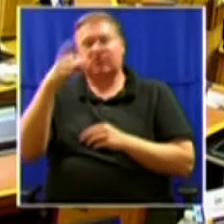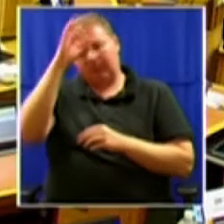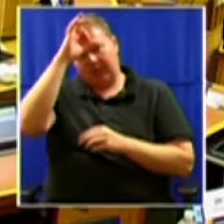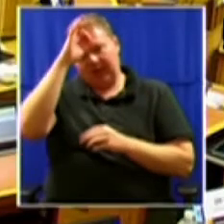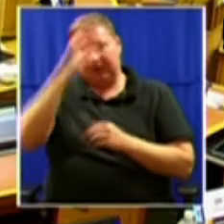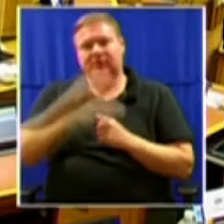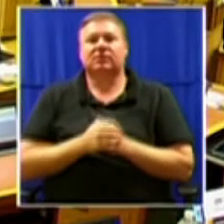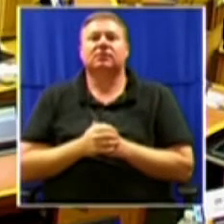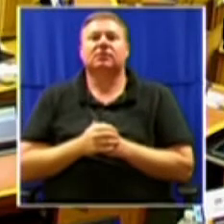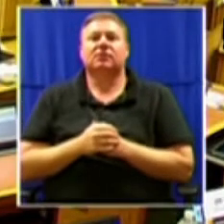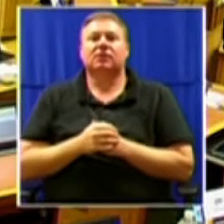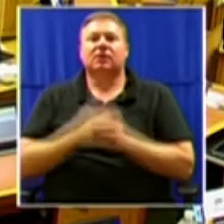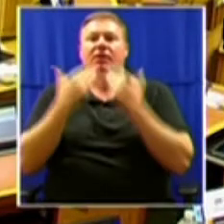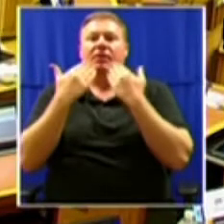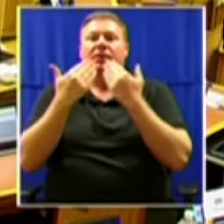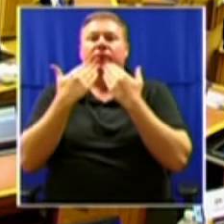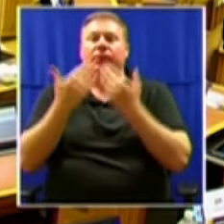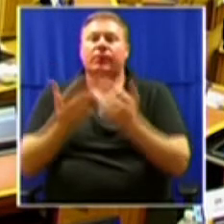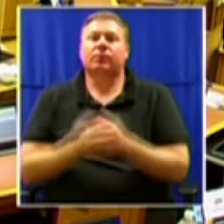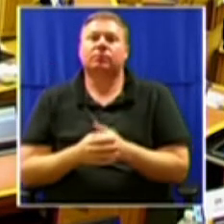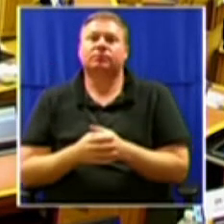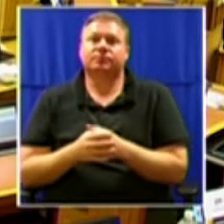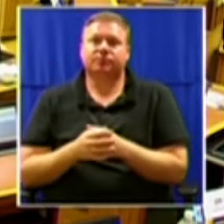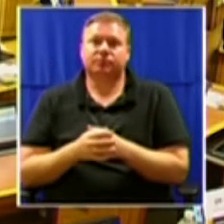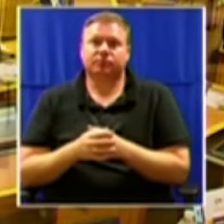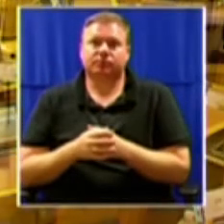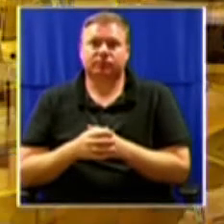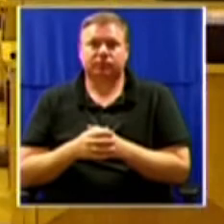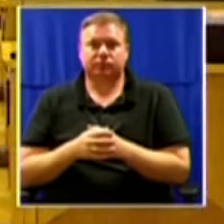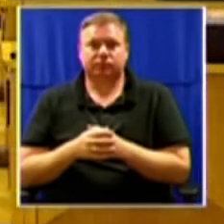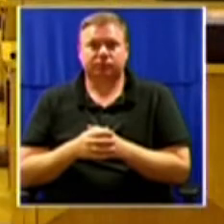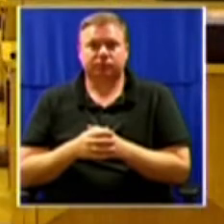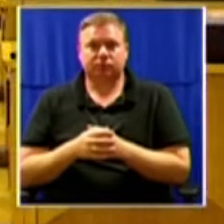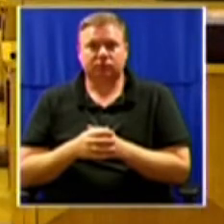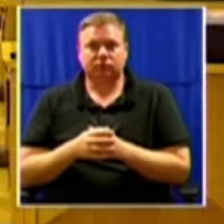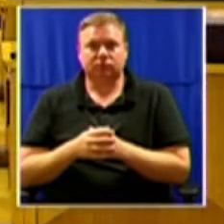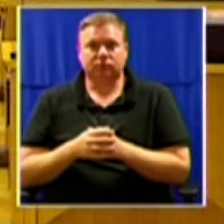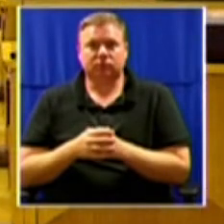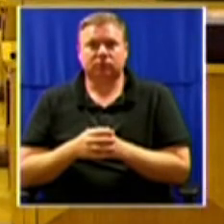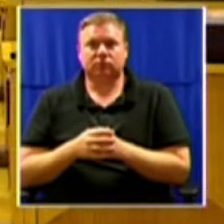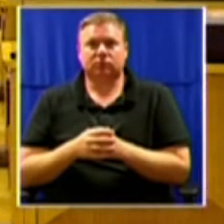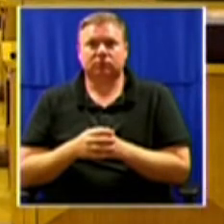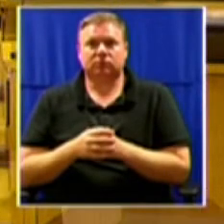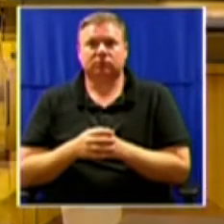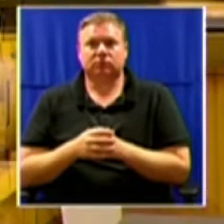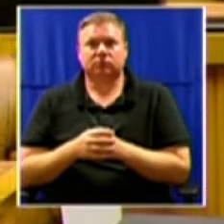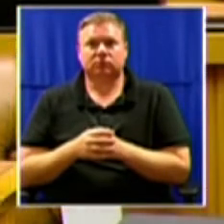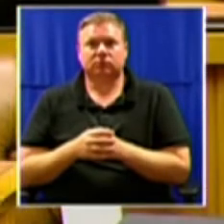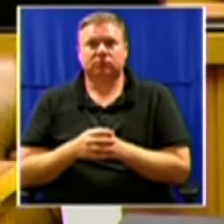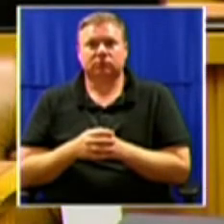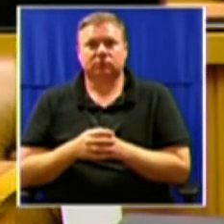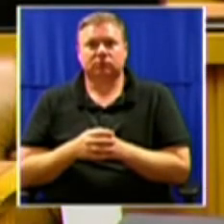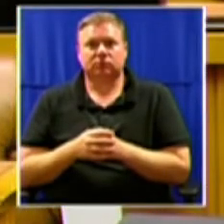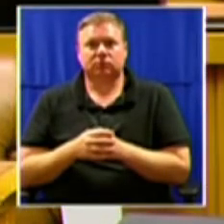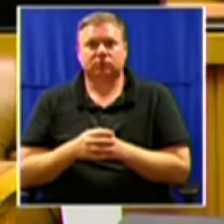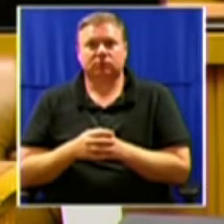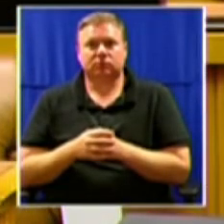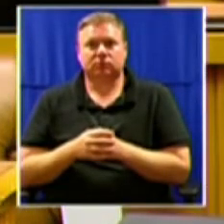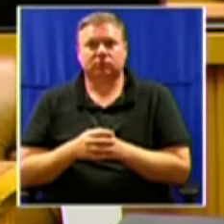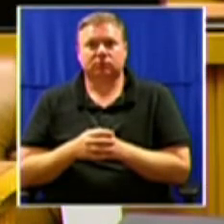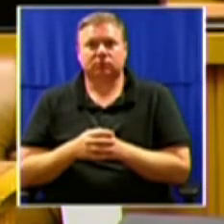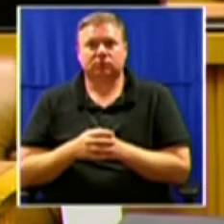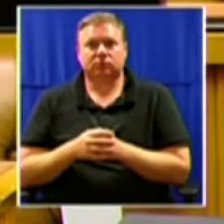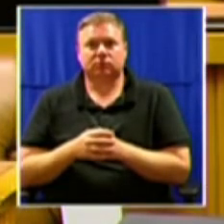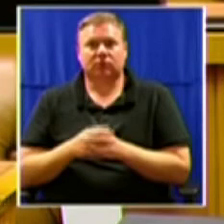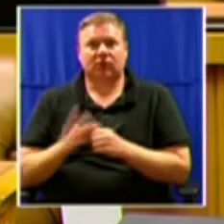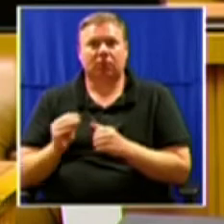Thank you very much, Chairperson. I'm sure one of the inconveniences is that Minister of Police won't be able